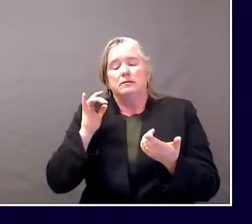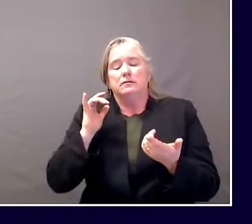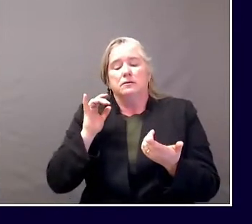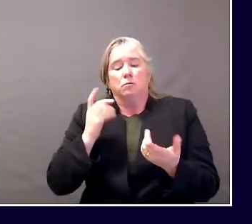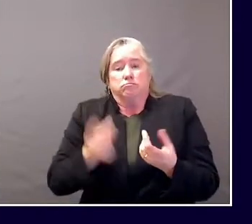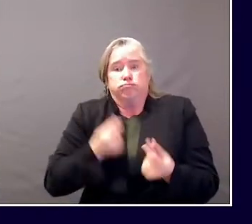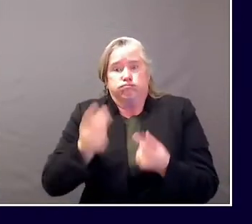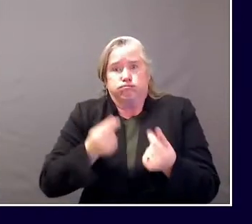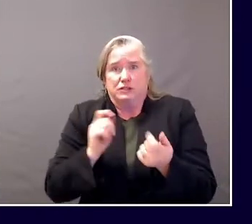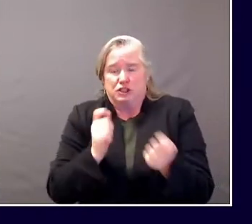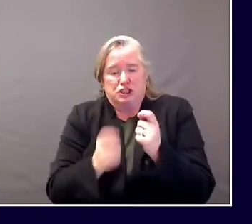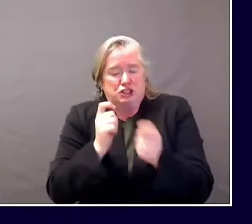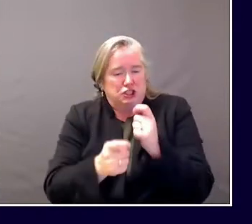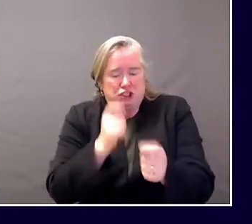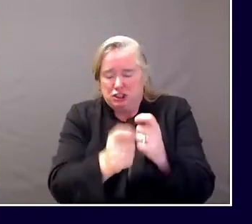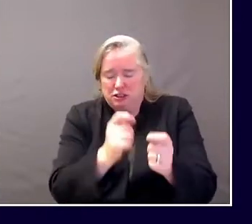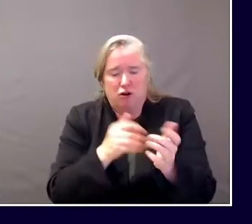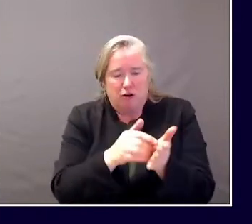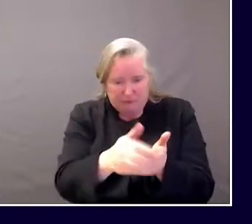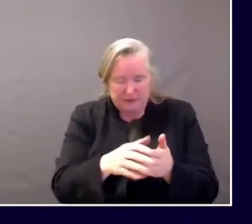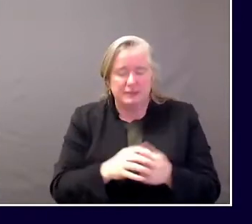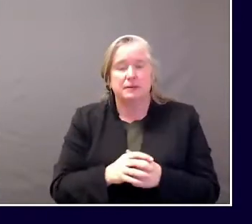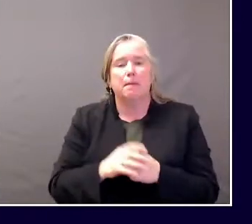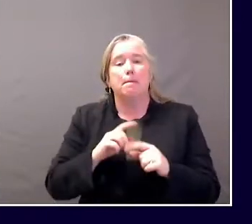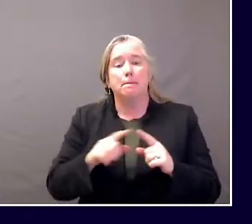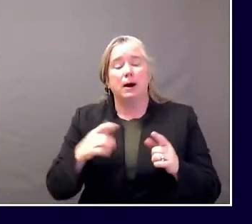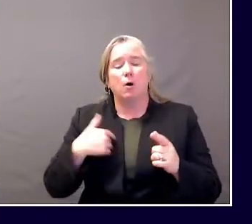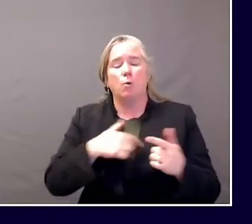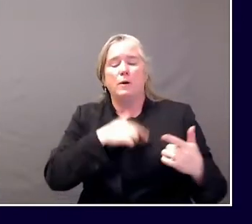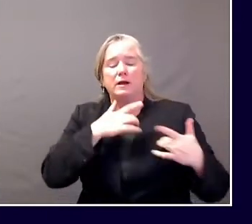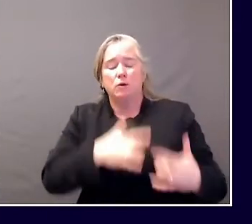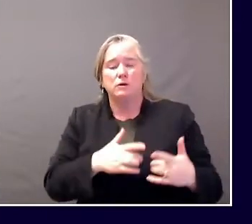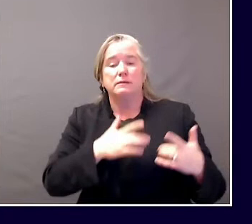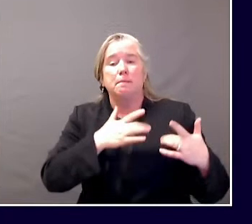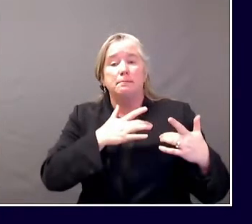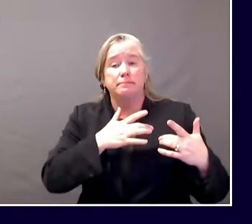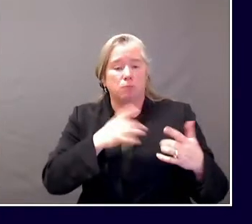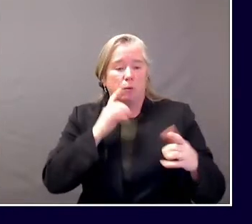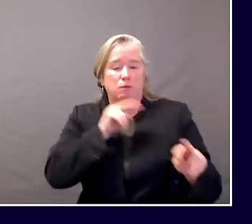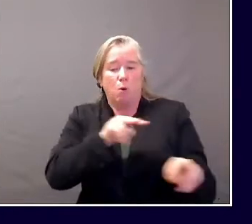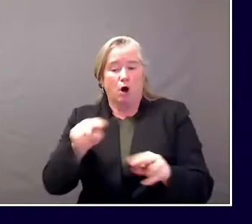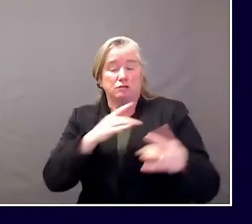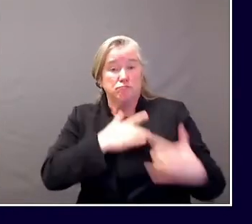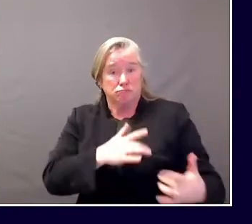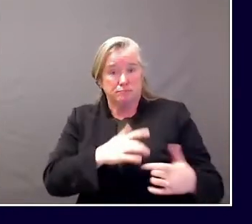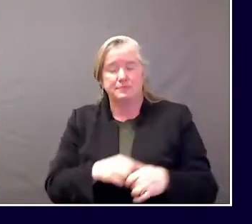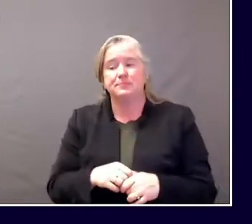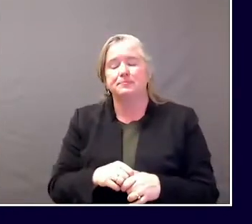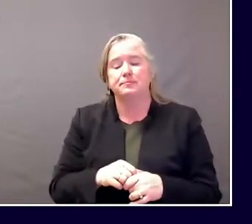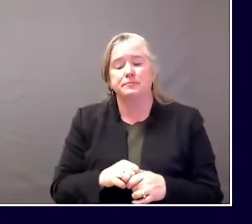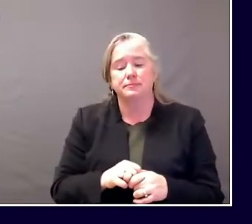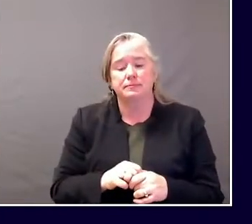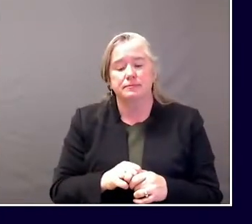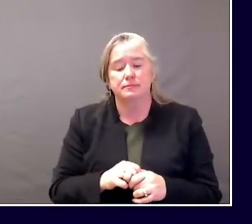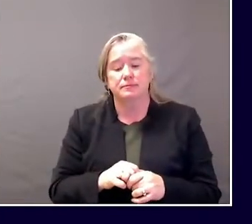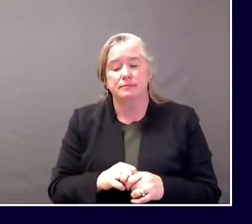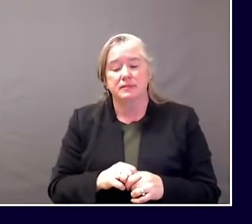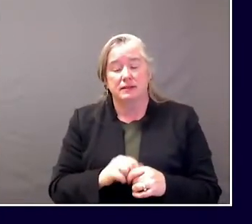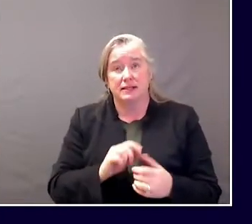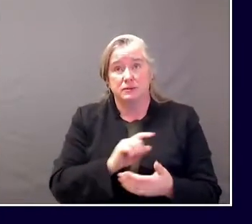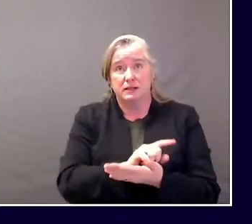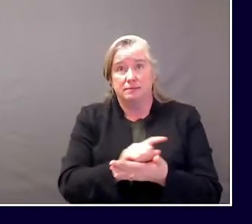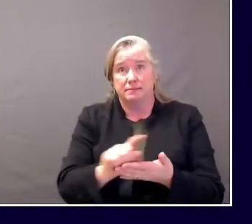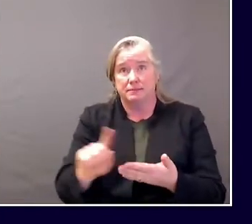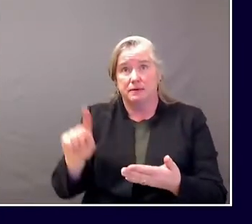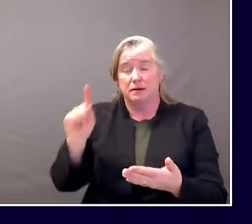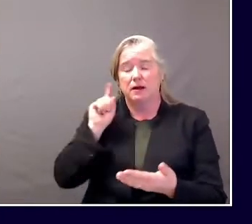is encouraging. Earlier this week, on January 4th and 5th, there were roughly 2,100 to